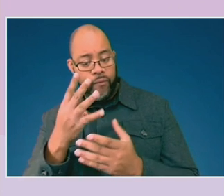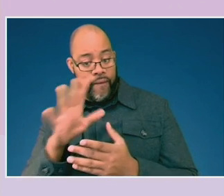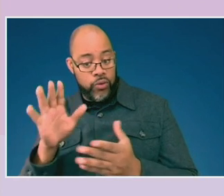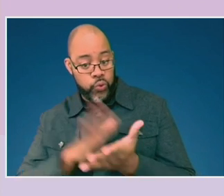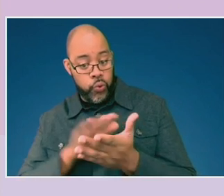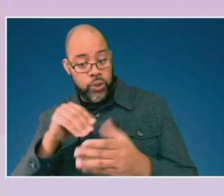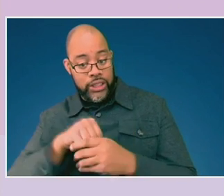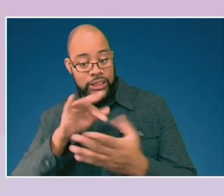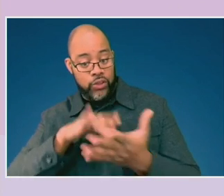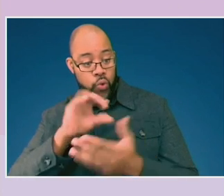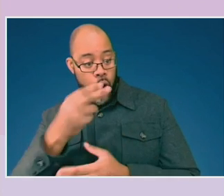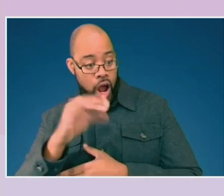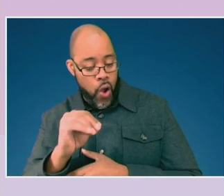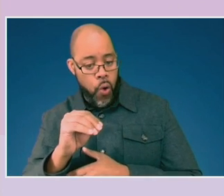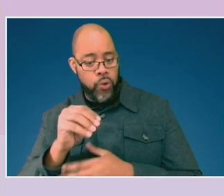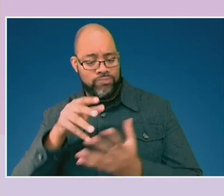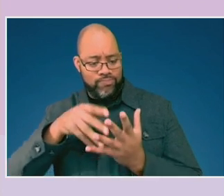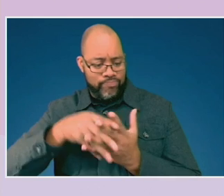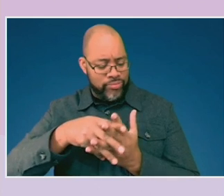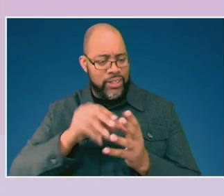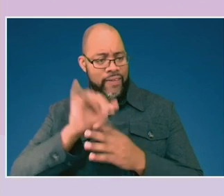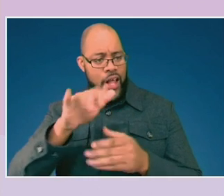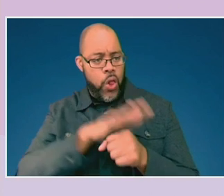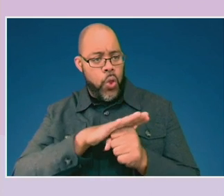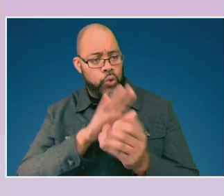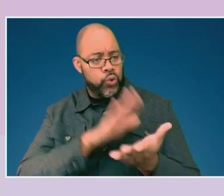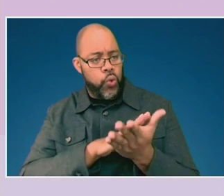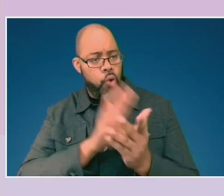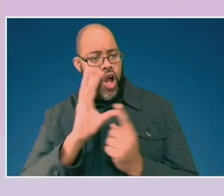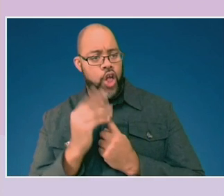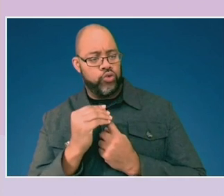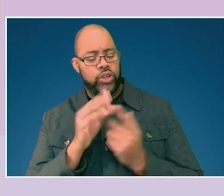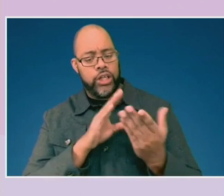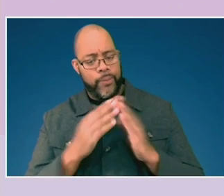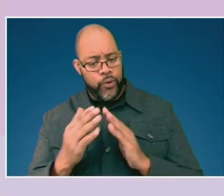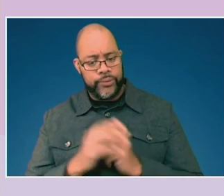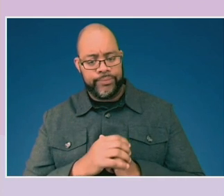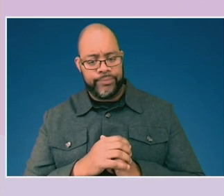clinicians that are embedded within that local school culture and community.